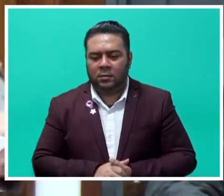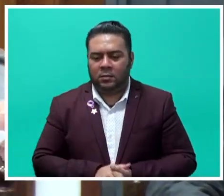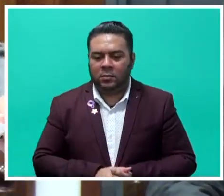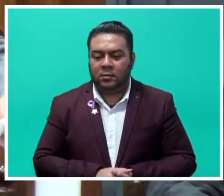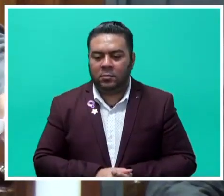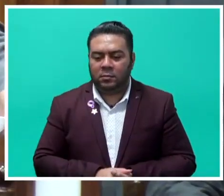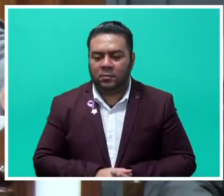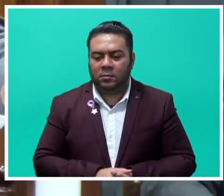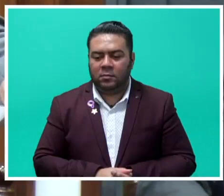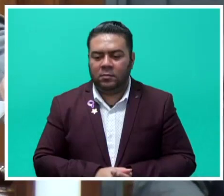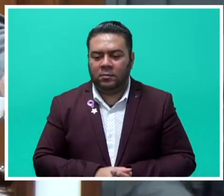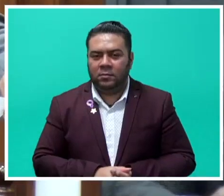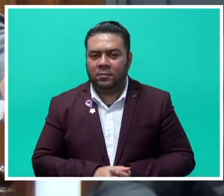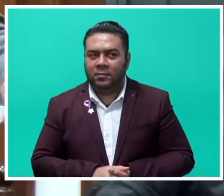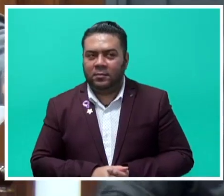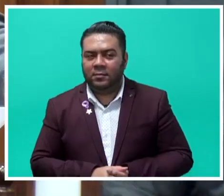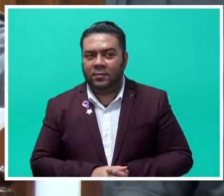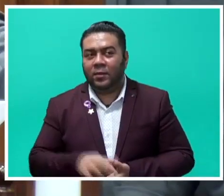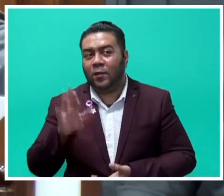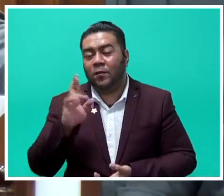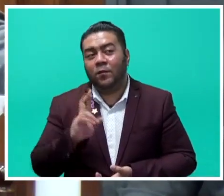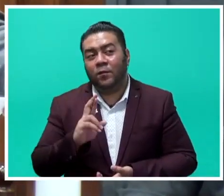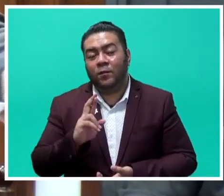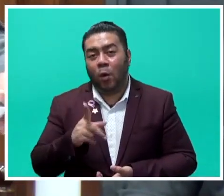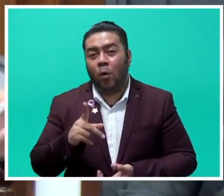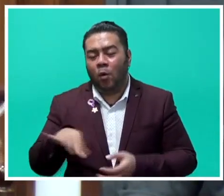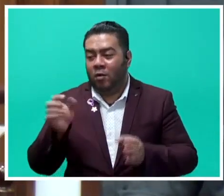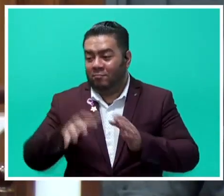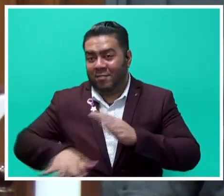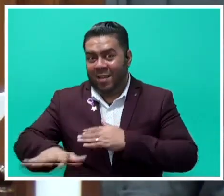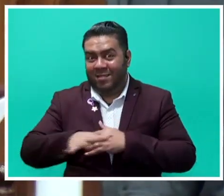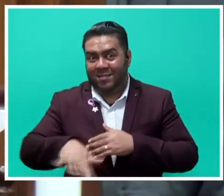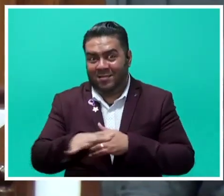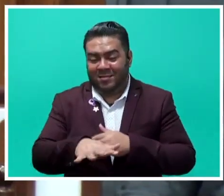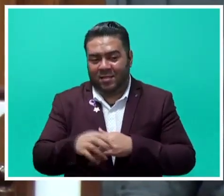The program initially assisted affected families in urban areas until